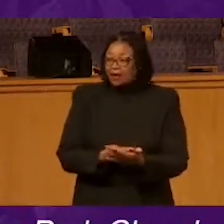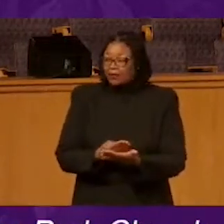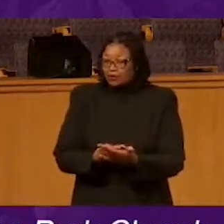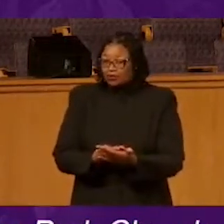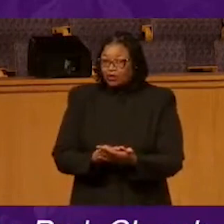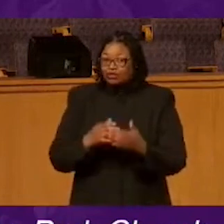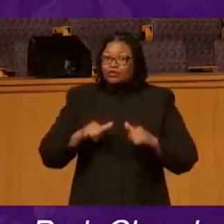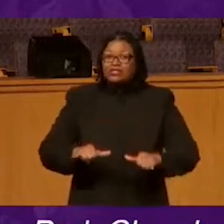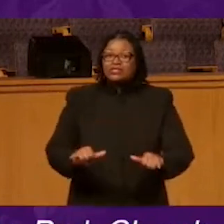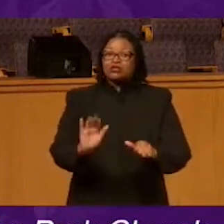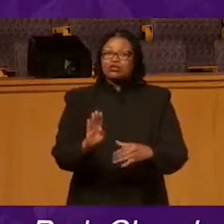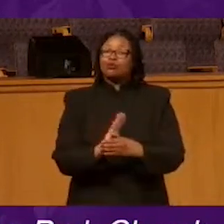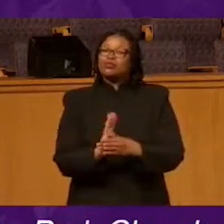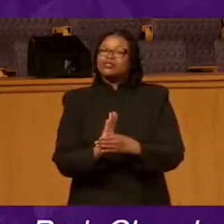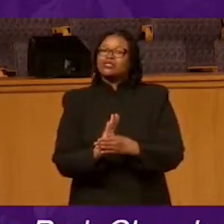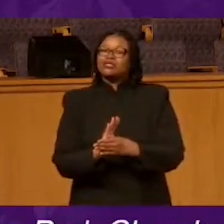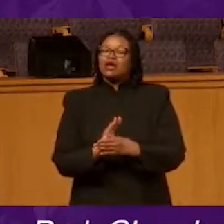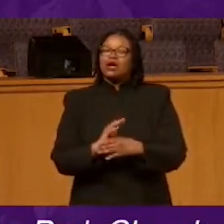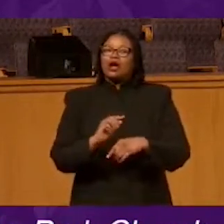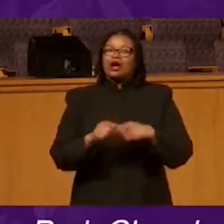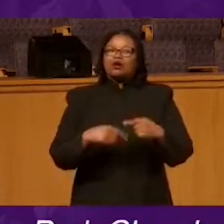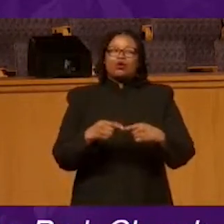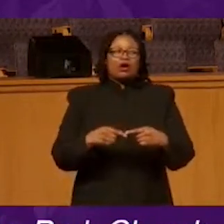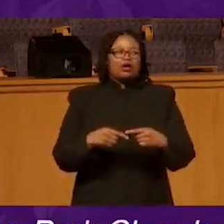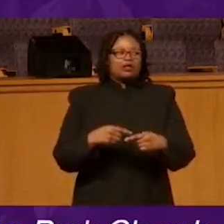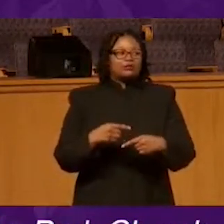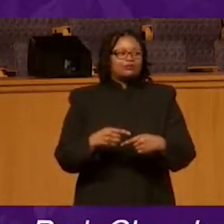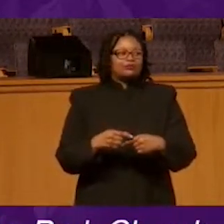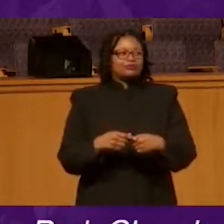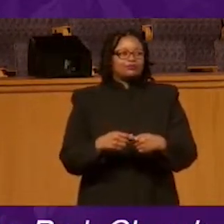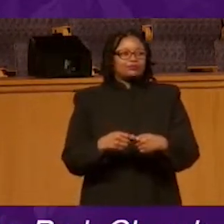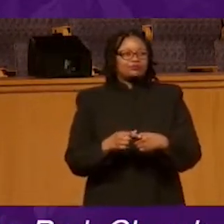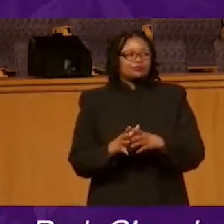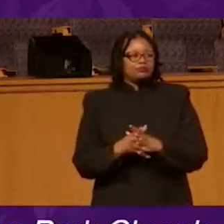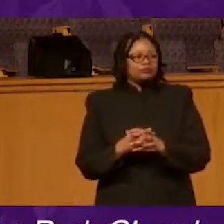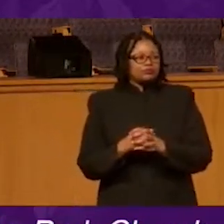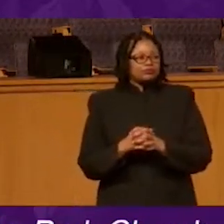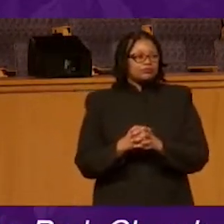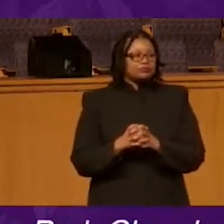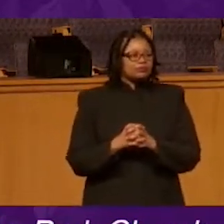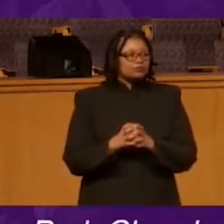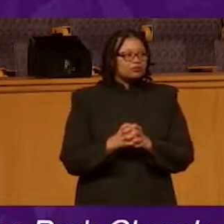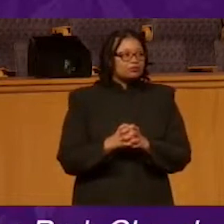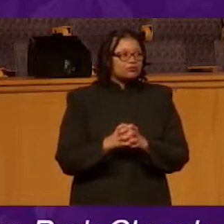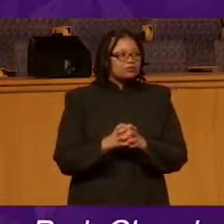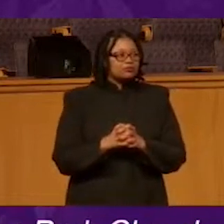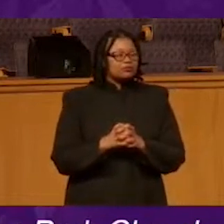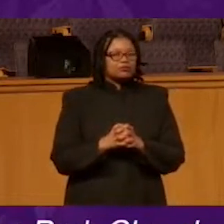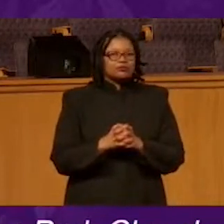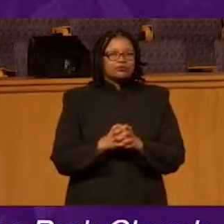business, go on Crow Beacon. We don't have anything to show them.